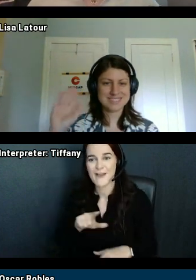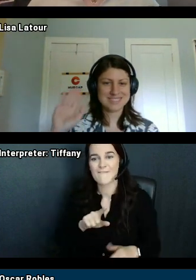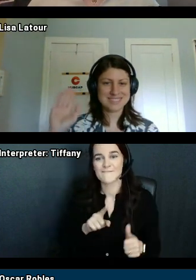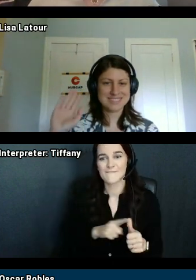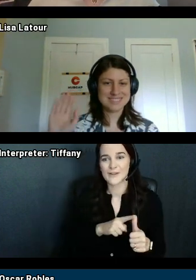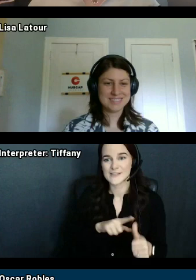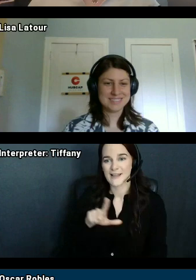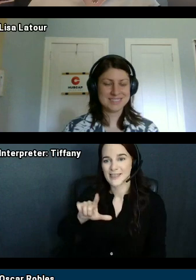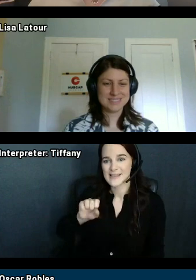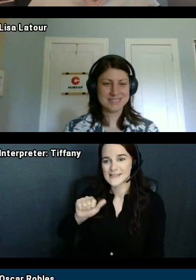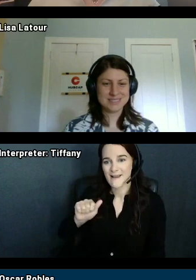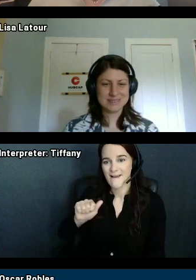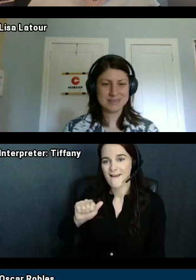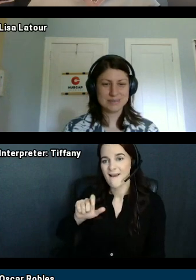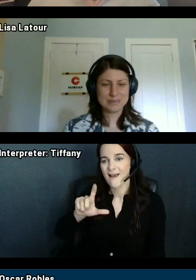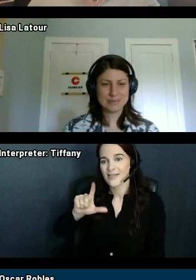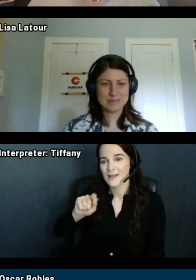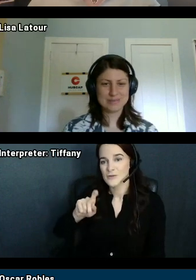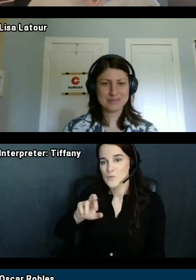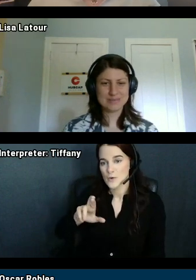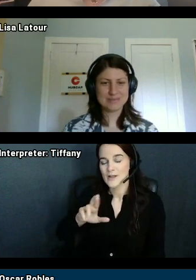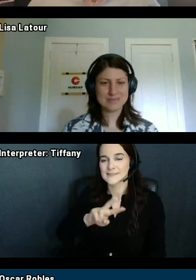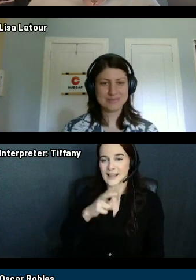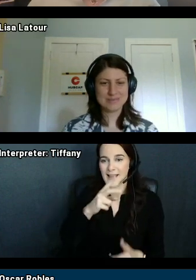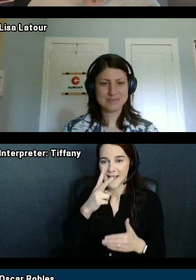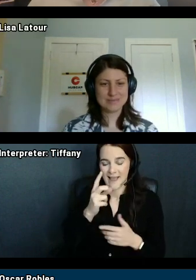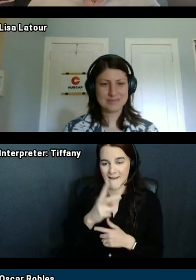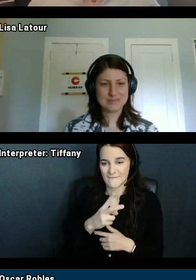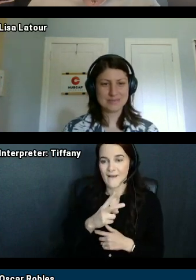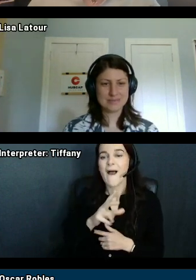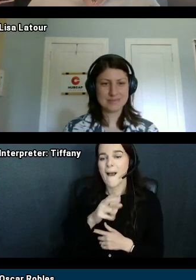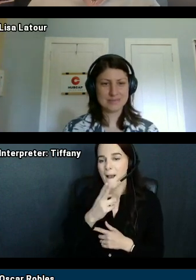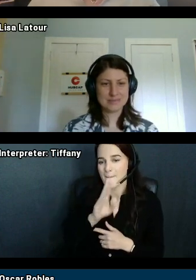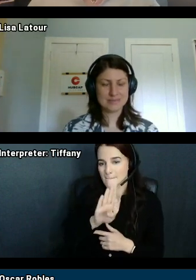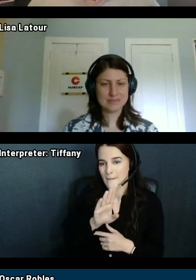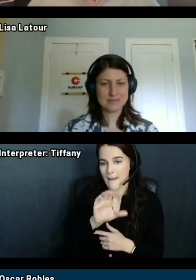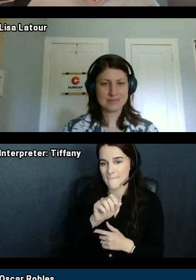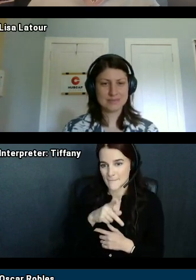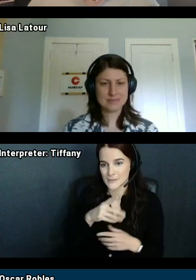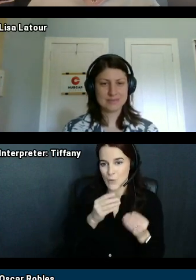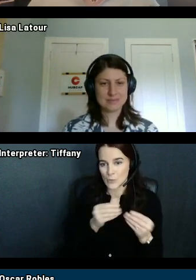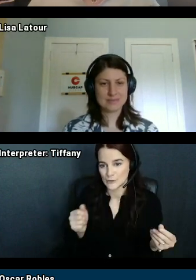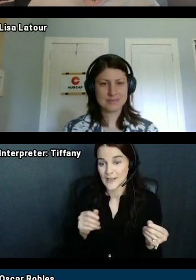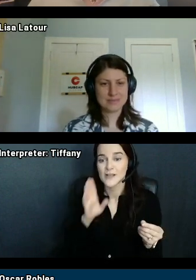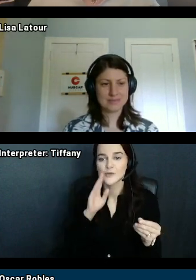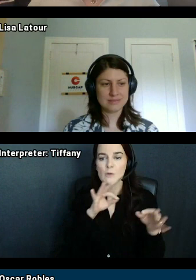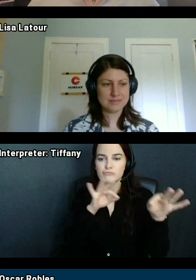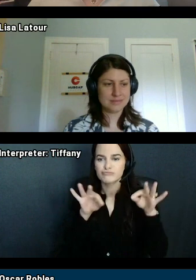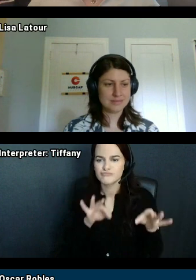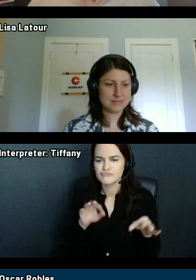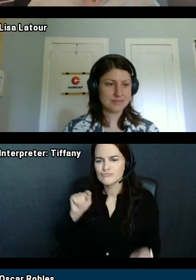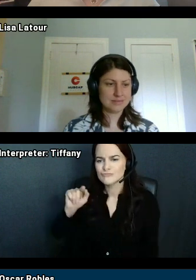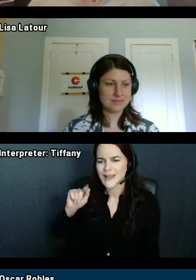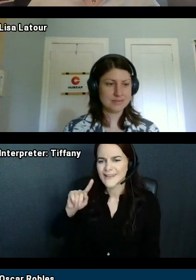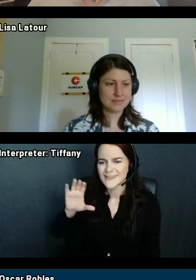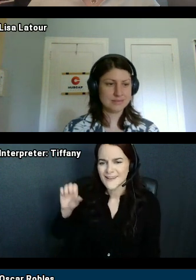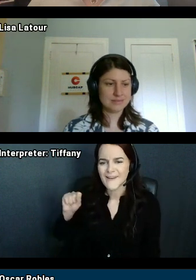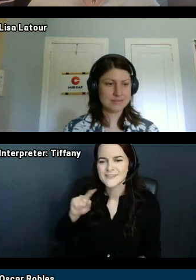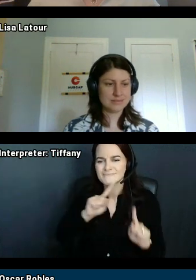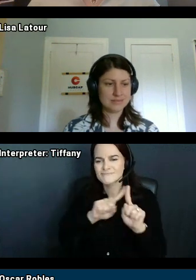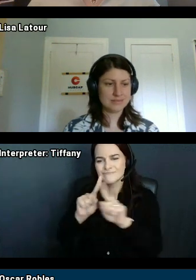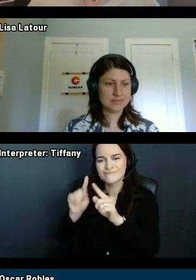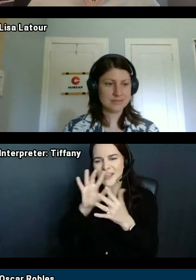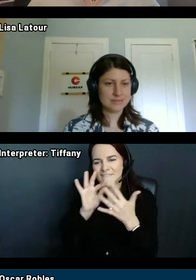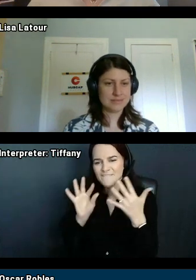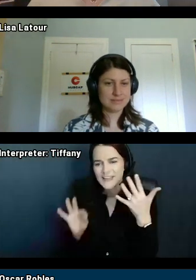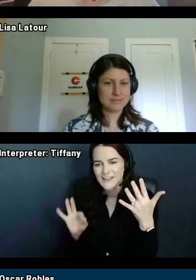second half of Hubcap Solutions, and she's going to be taking you through all the tactics and features to help you